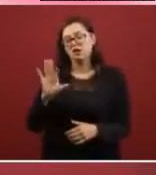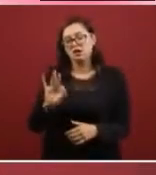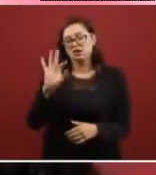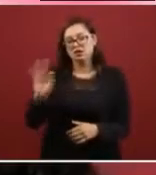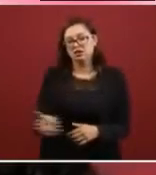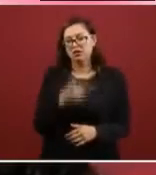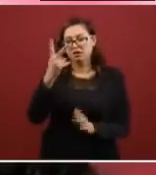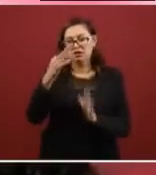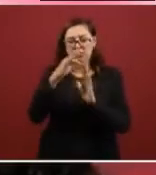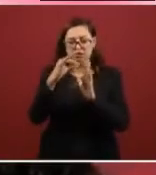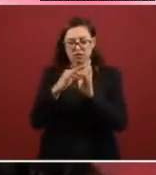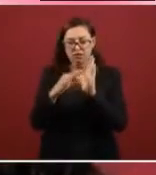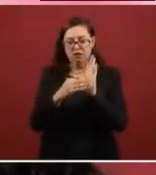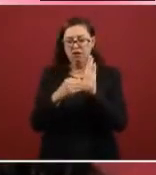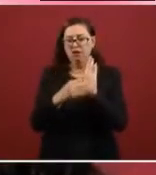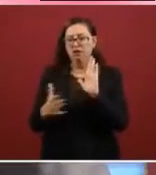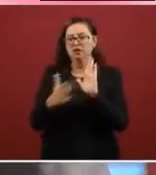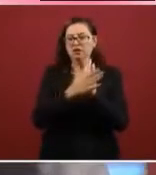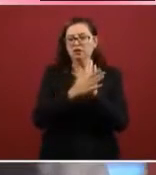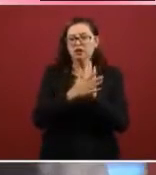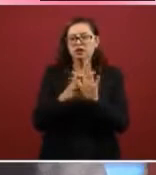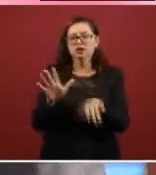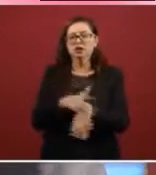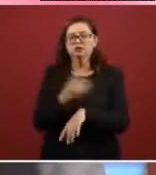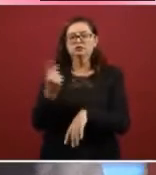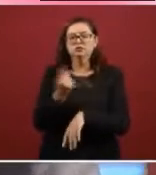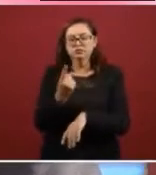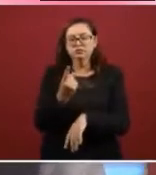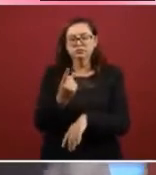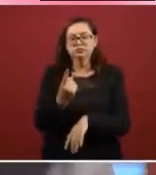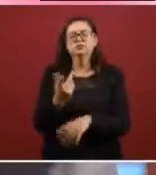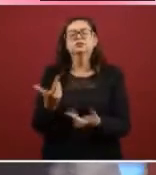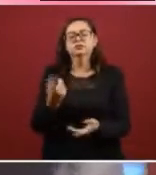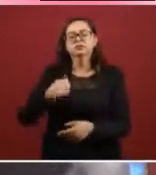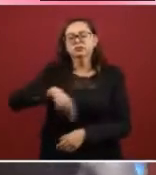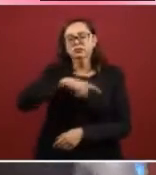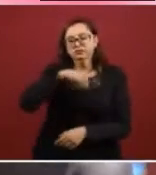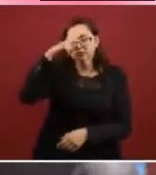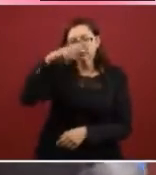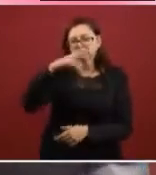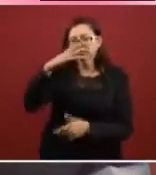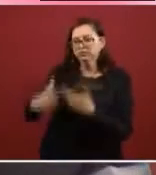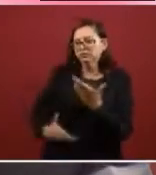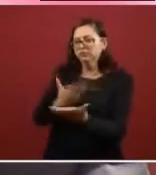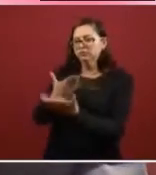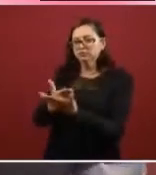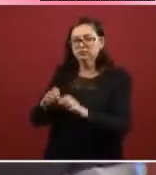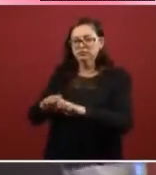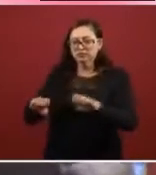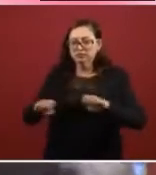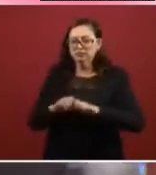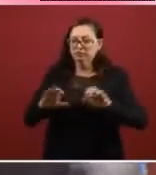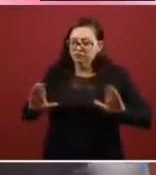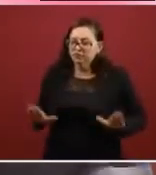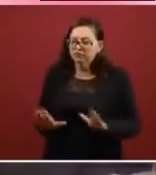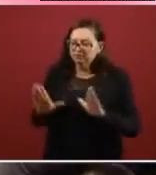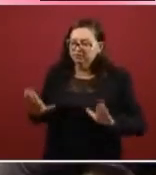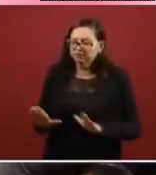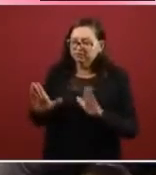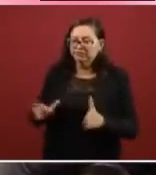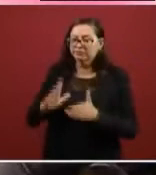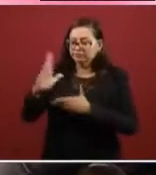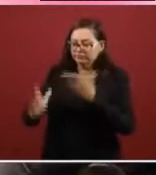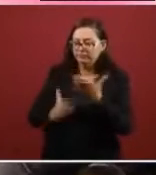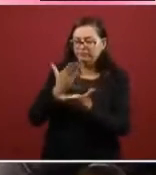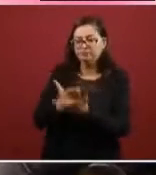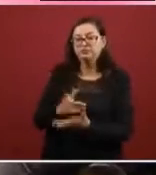qué? And this is point porque 42 because we entered it into the meeting from the Mexican team,